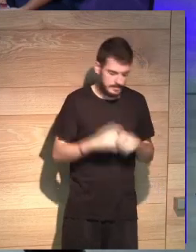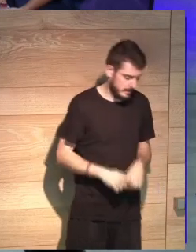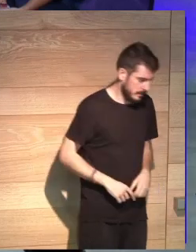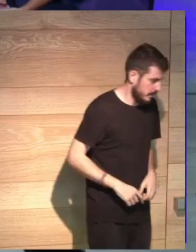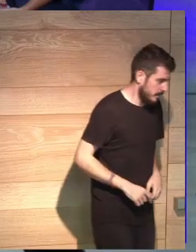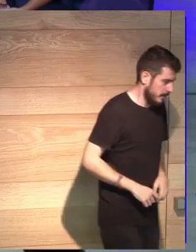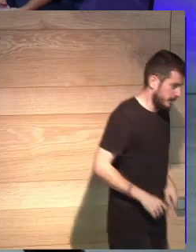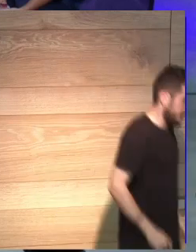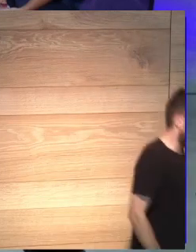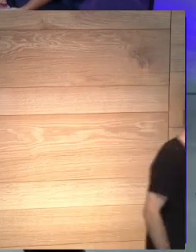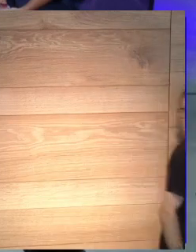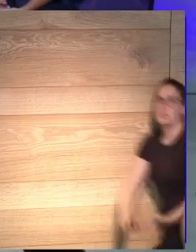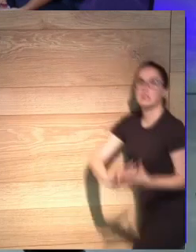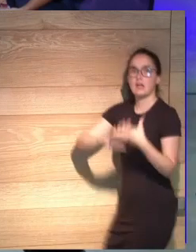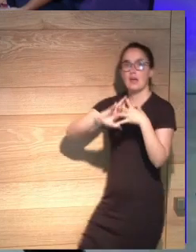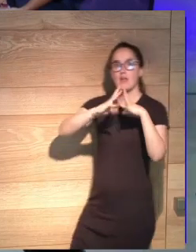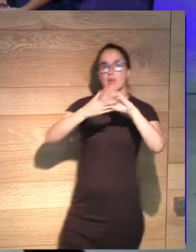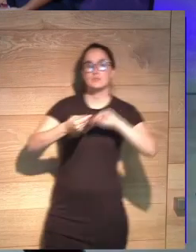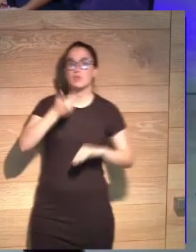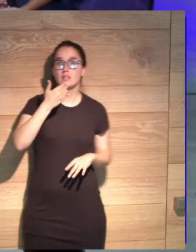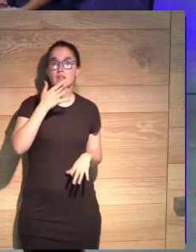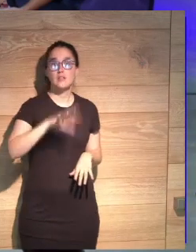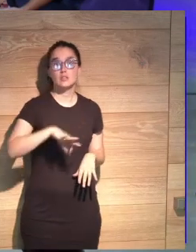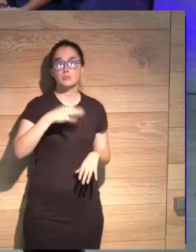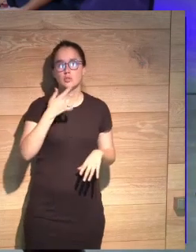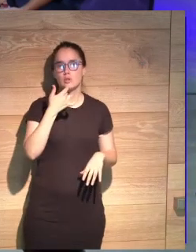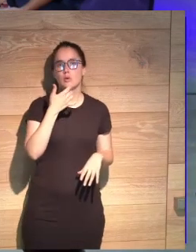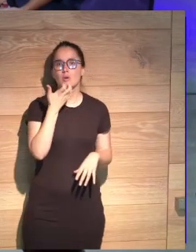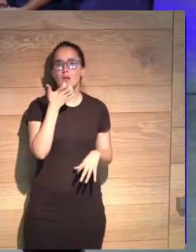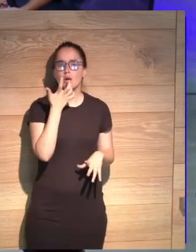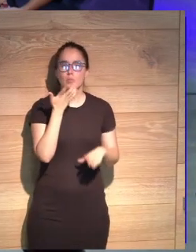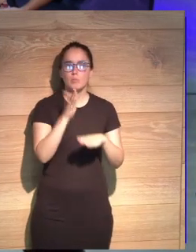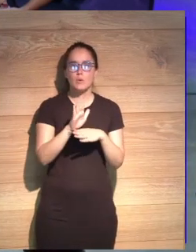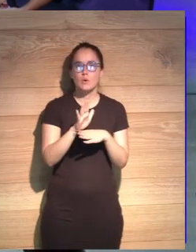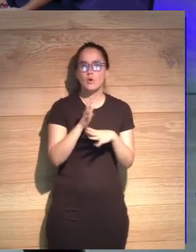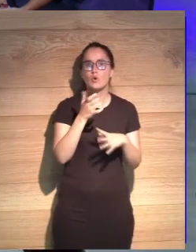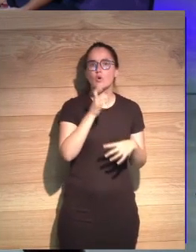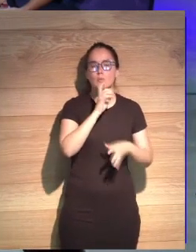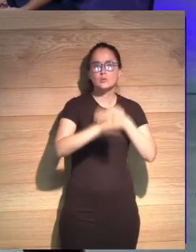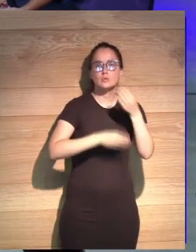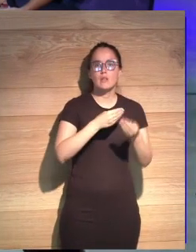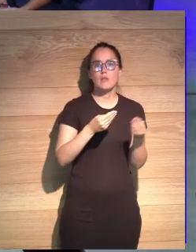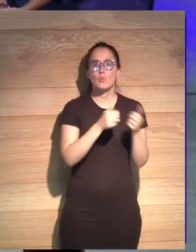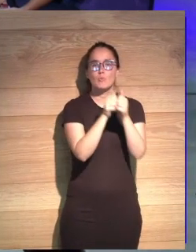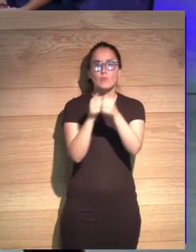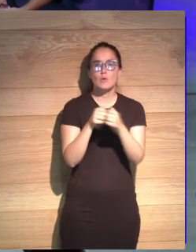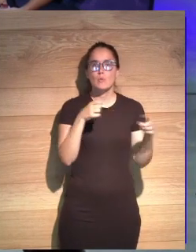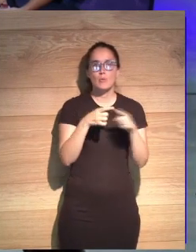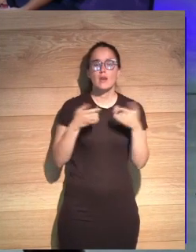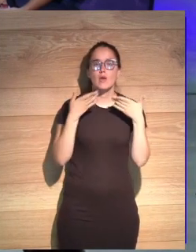games for all tastes and ages, and I